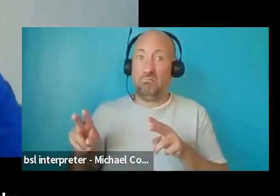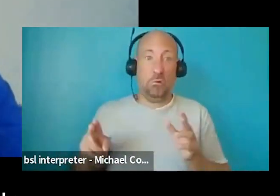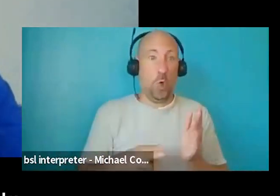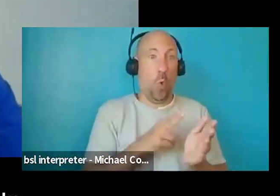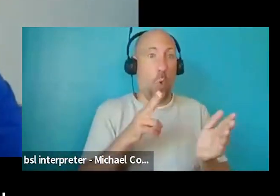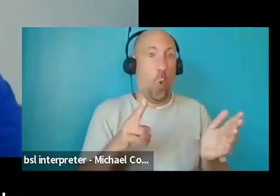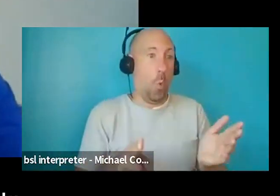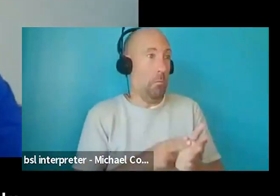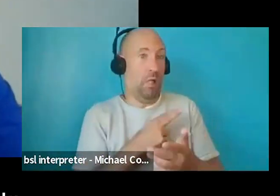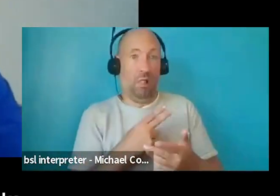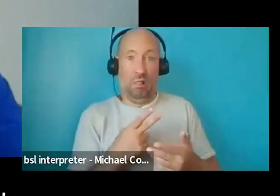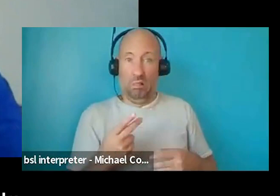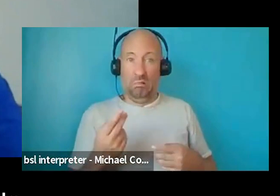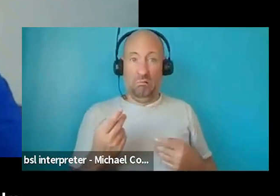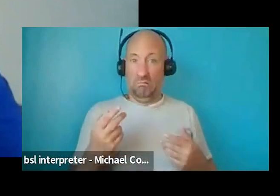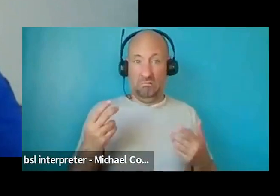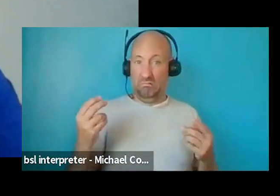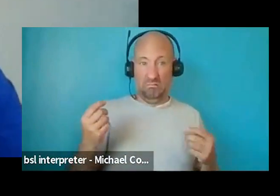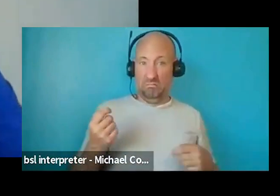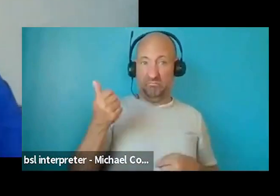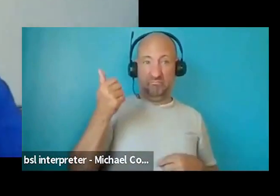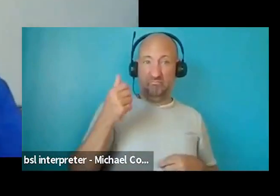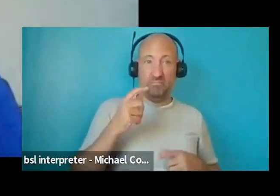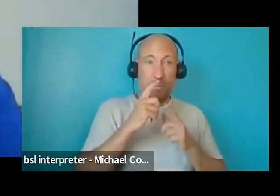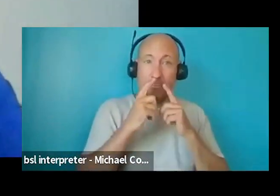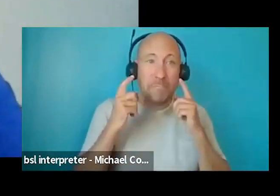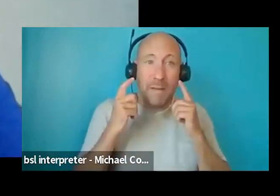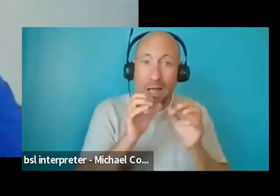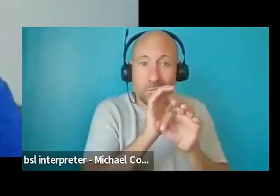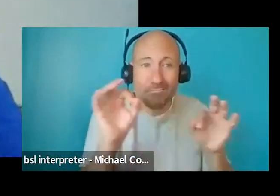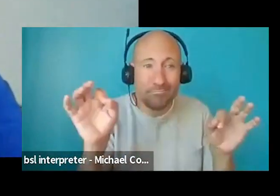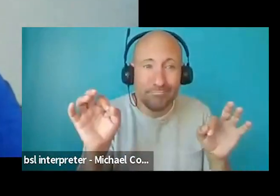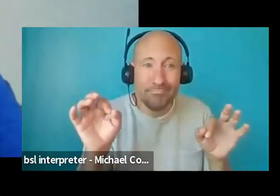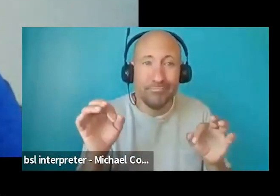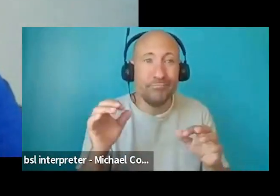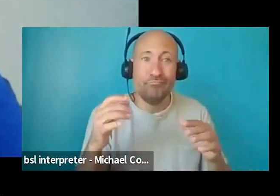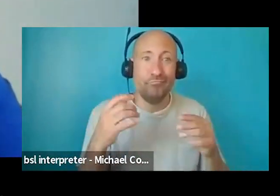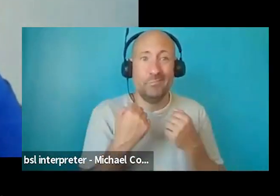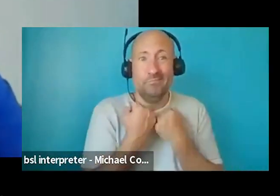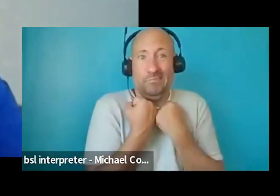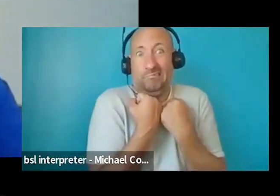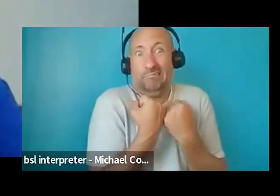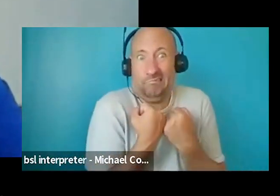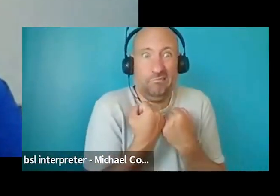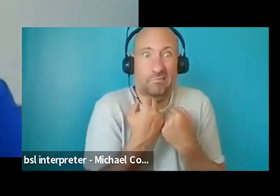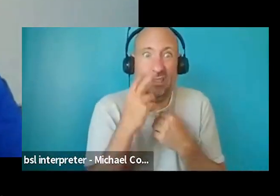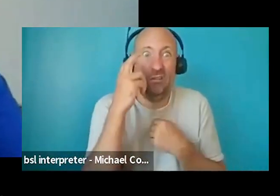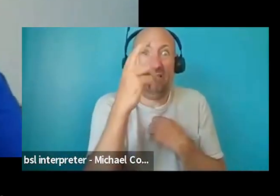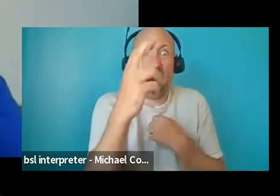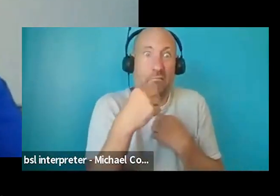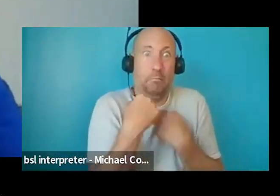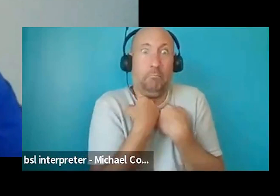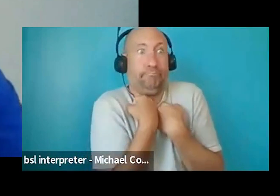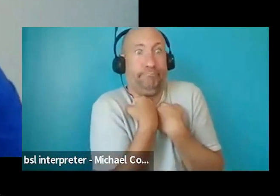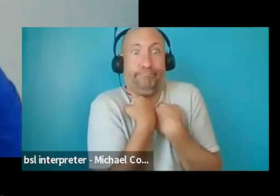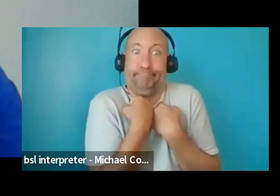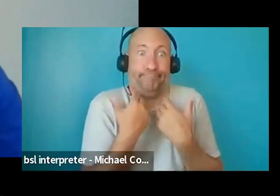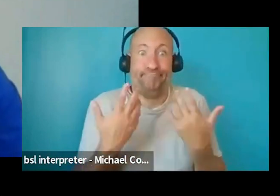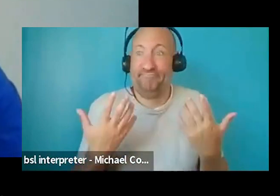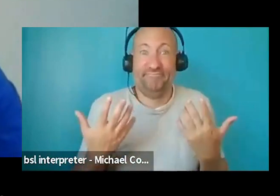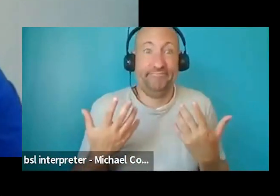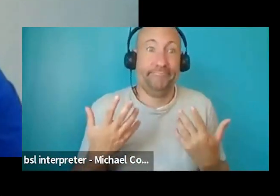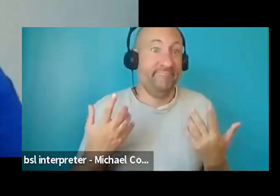Very few people are wearing masks. Public transport is very busy. I think there's a general feeling that